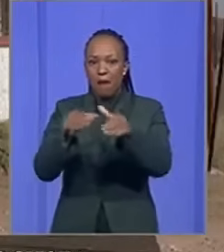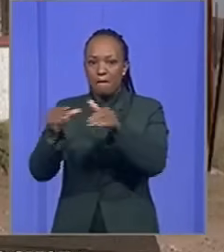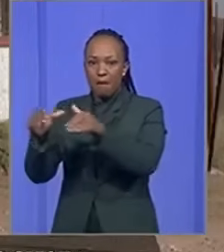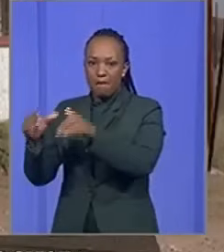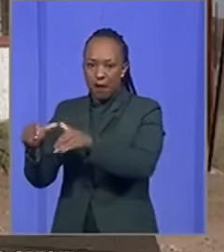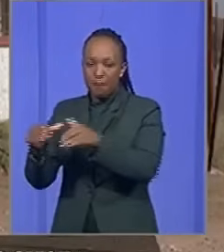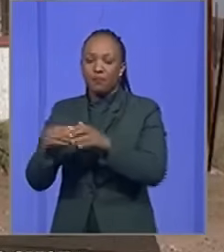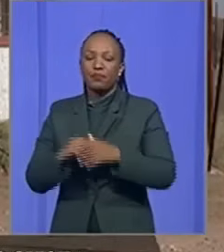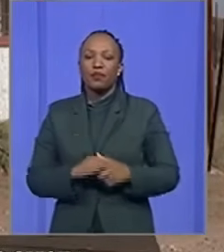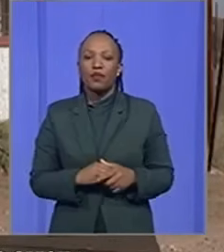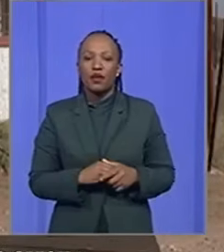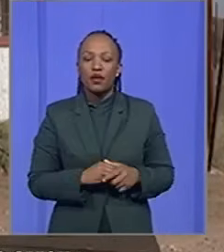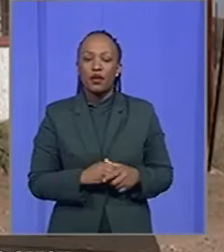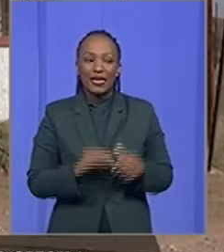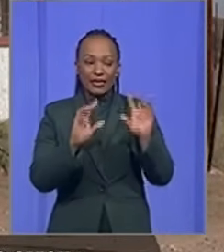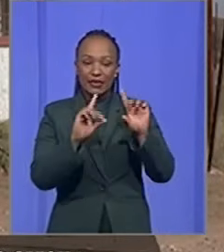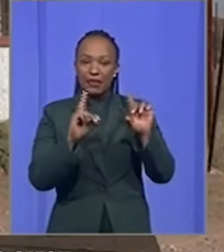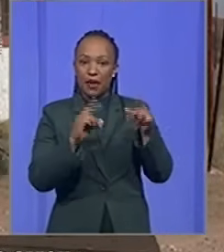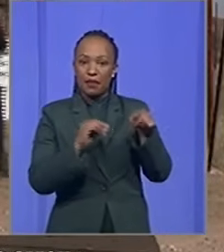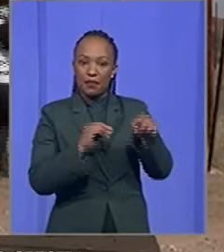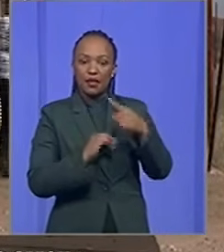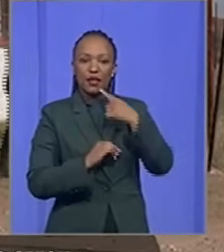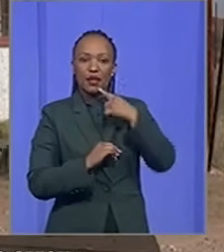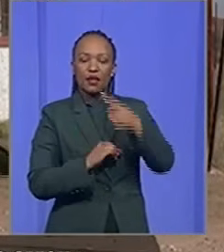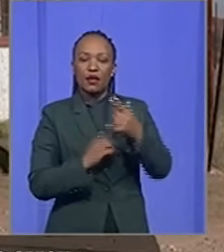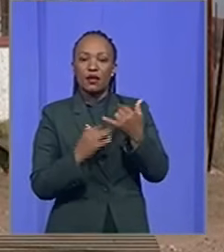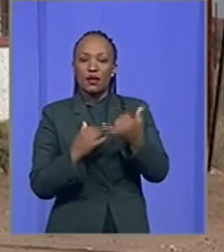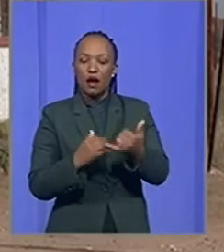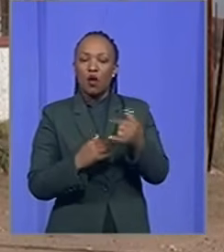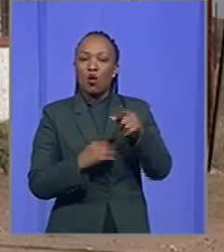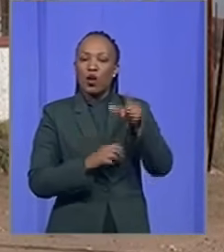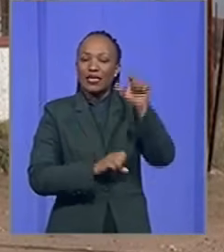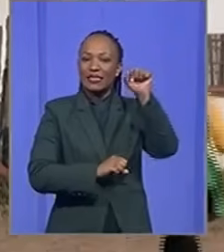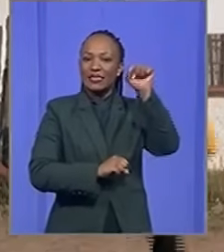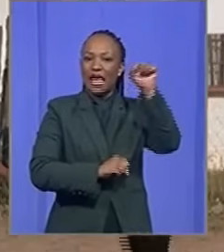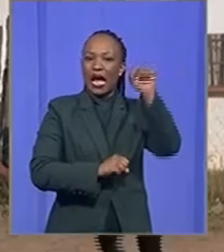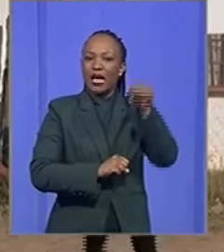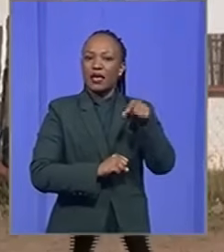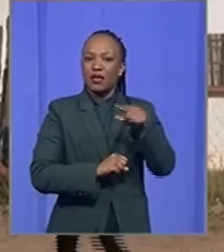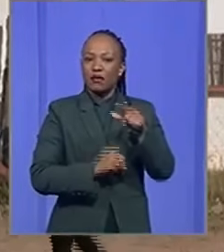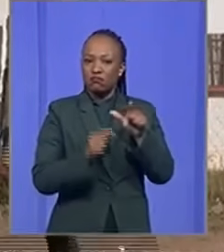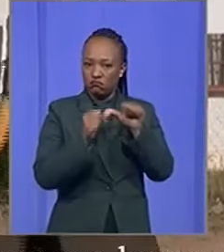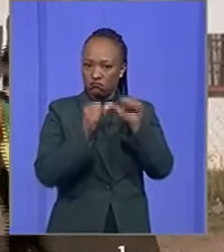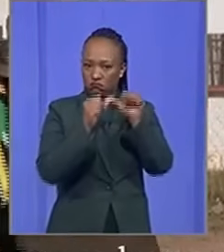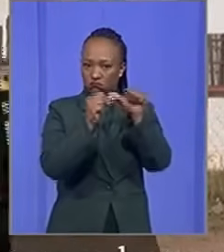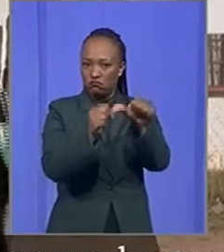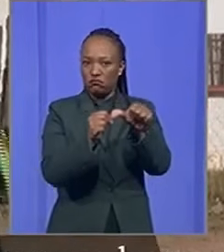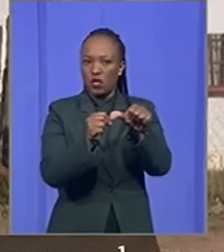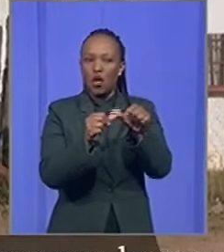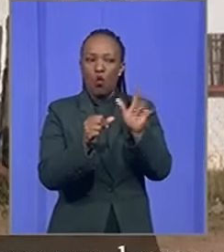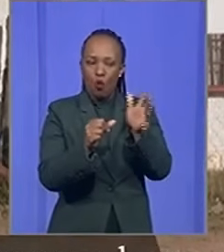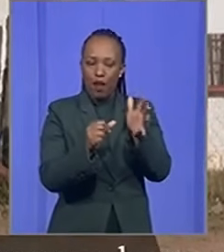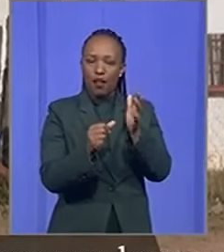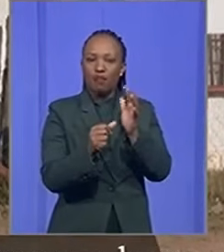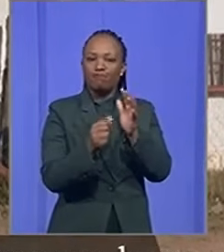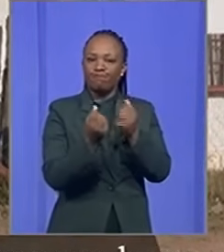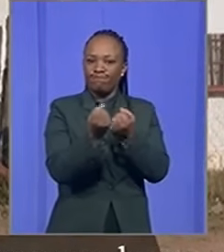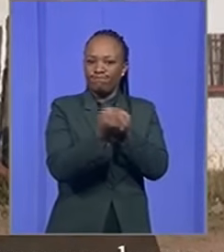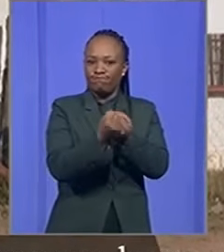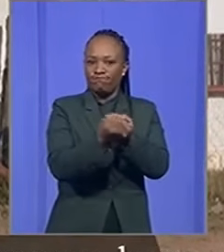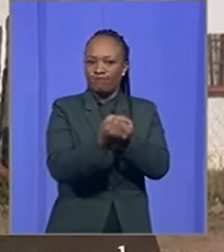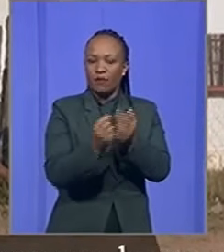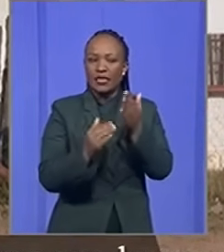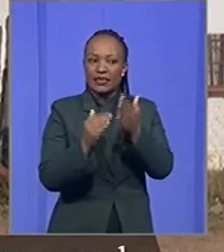segosi. Lefapha le re kantoro ya lona ya setereke sa John Taulo Gaetsewe e tla tswela pele ho fana ka tshehetso ho fihlela